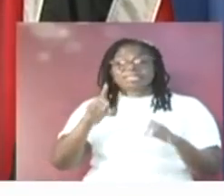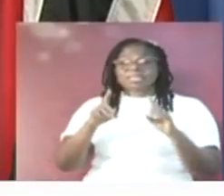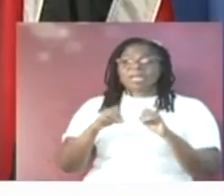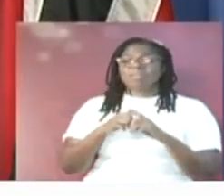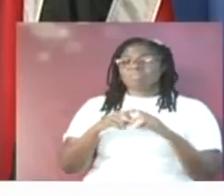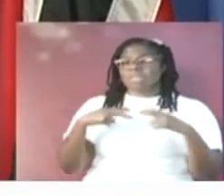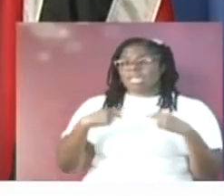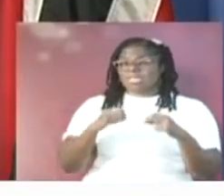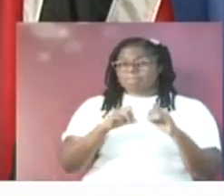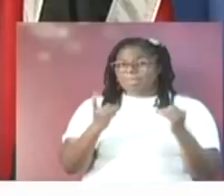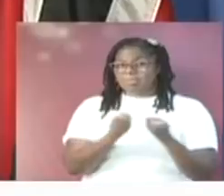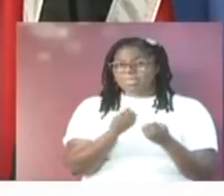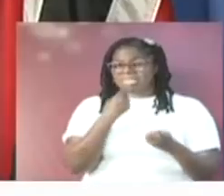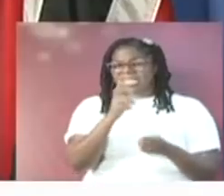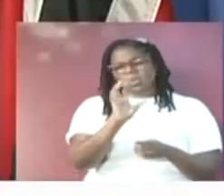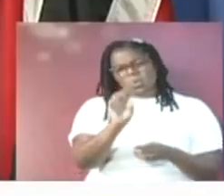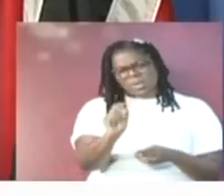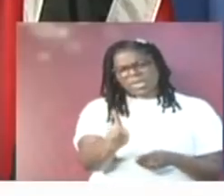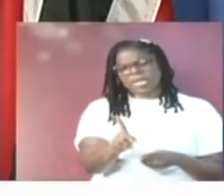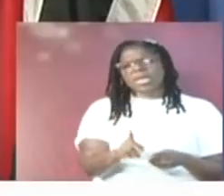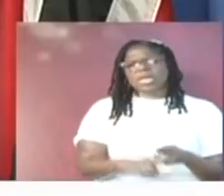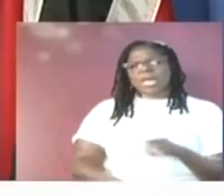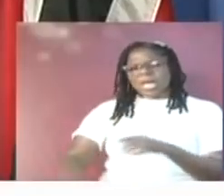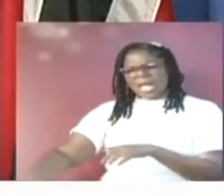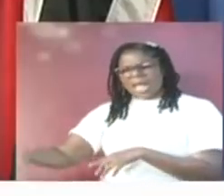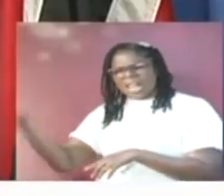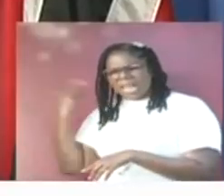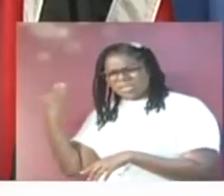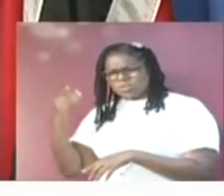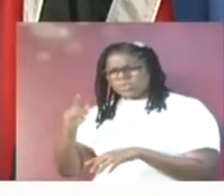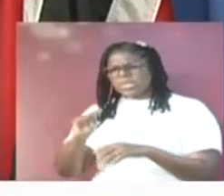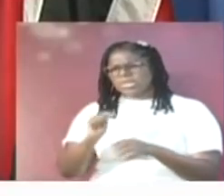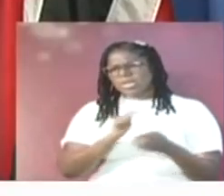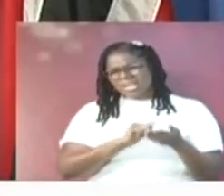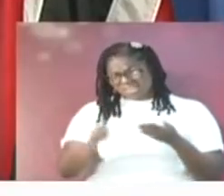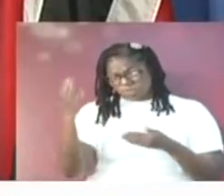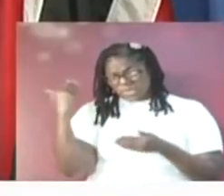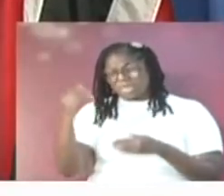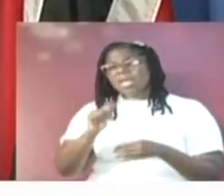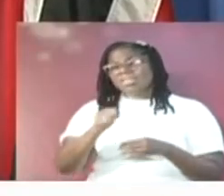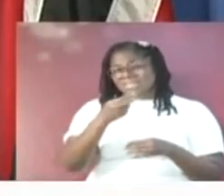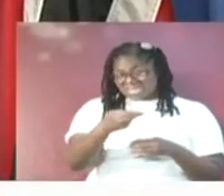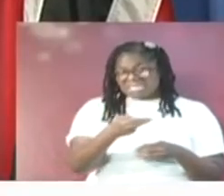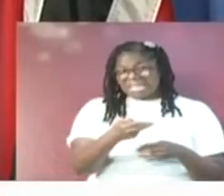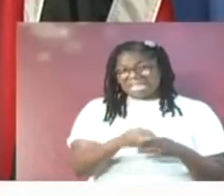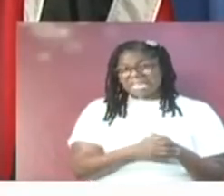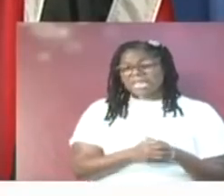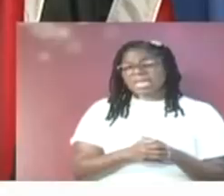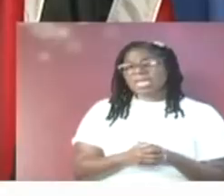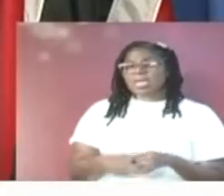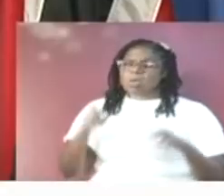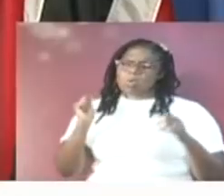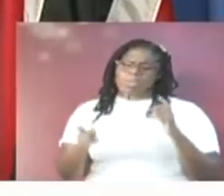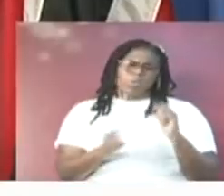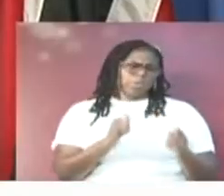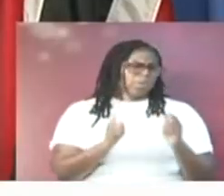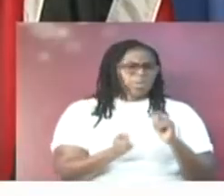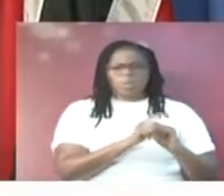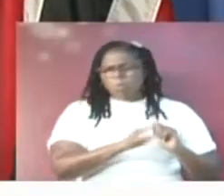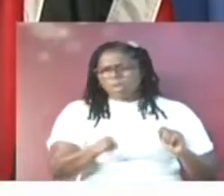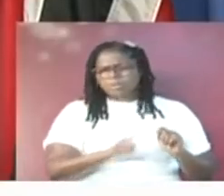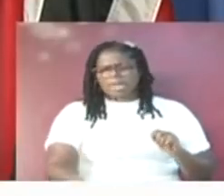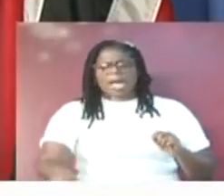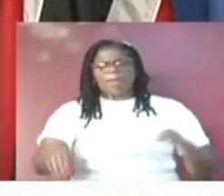taking the action we took last Thursday was required to be taken immediately and not postponed even for a day. Because what is it we're